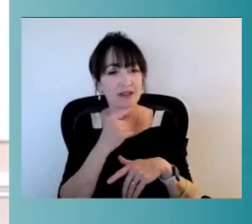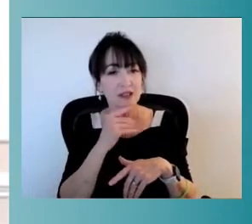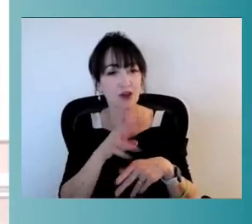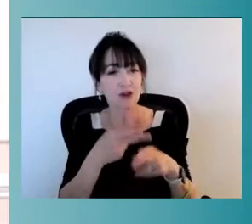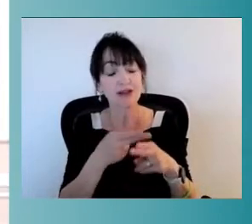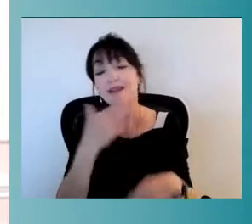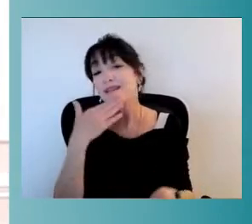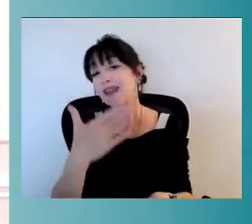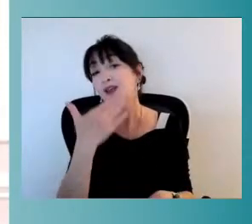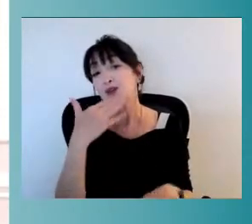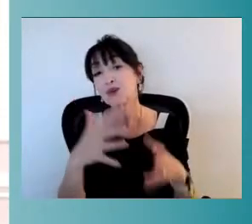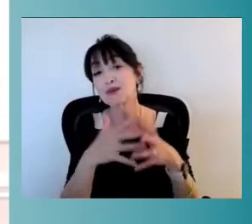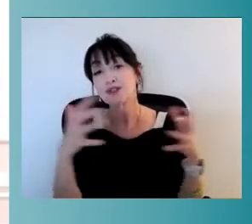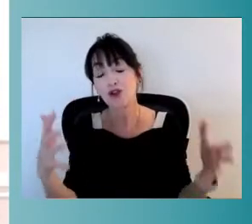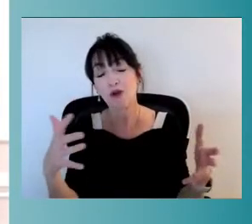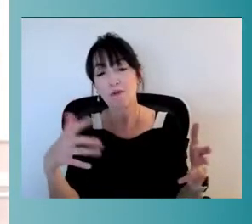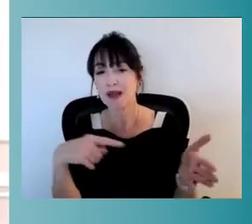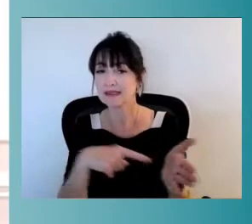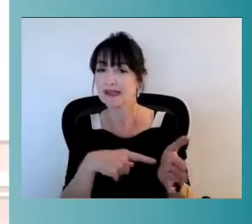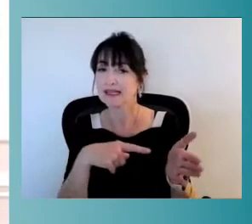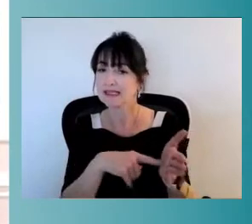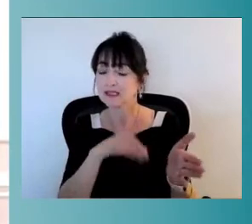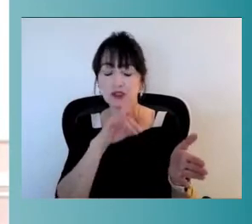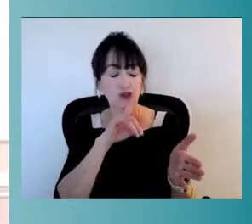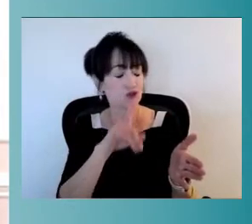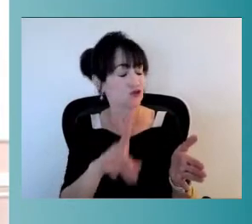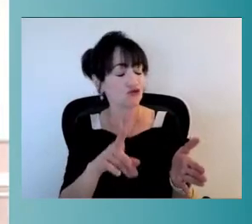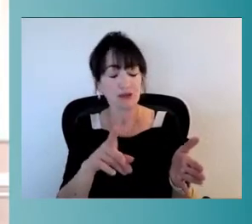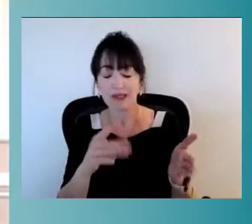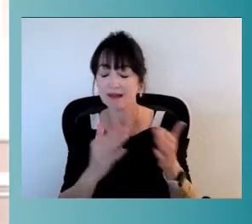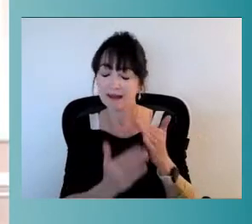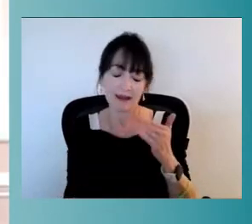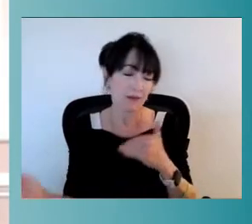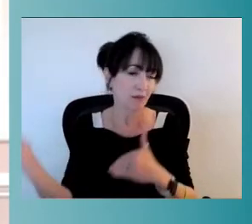Thank you so much. This is just beyond incredible.